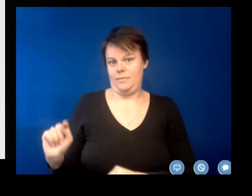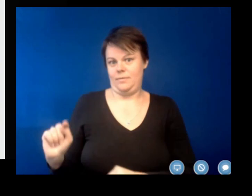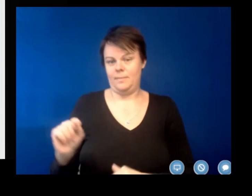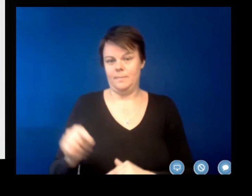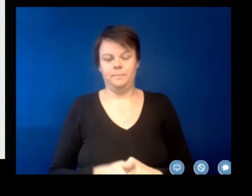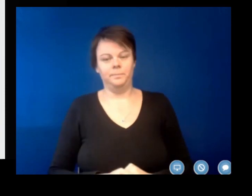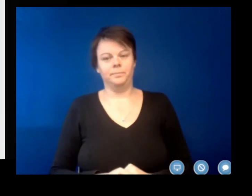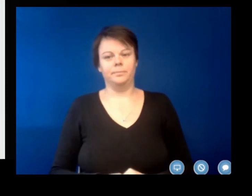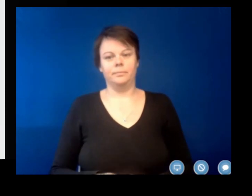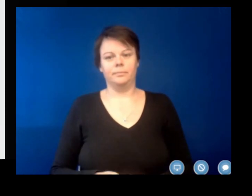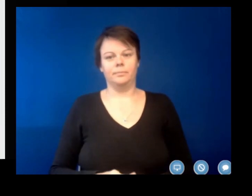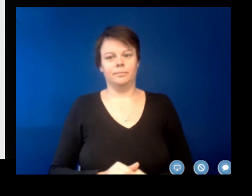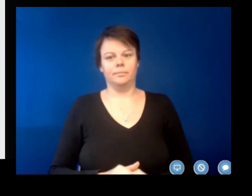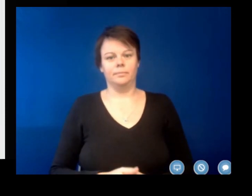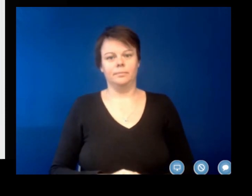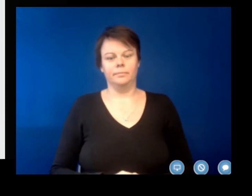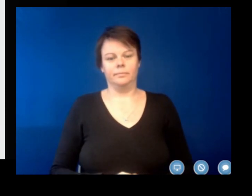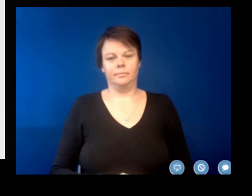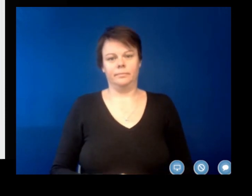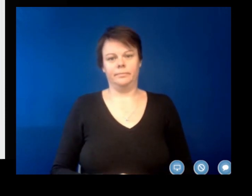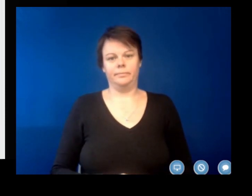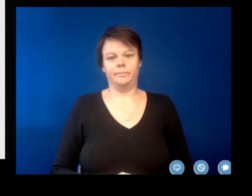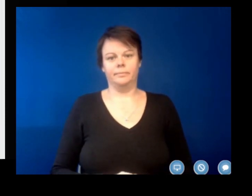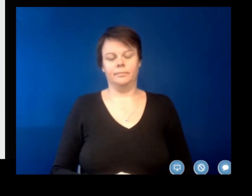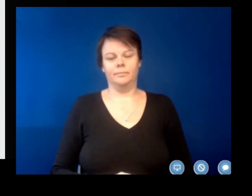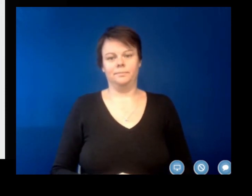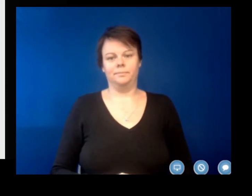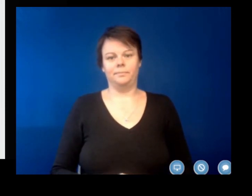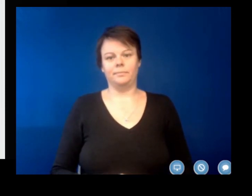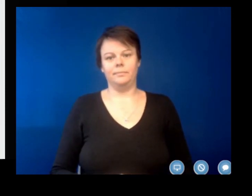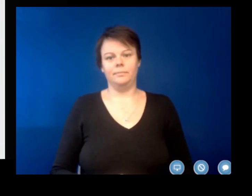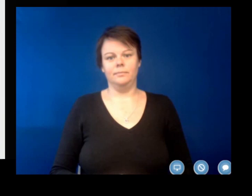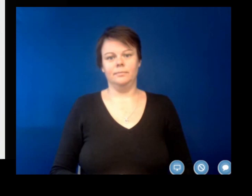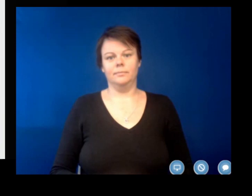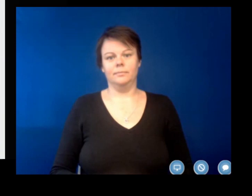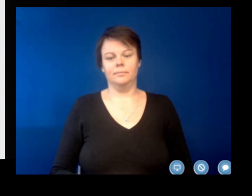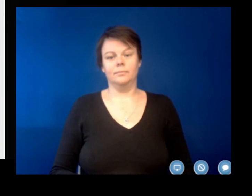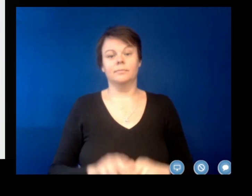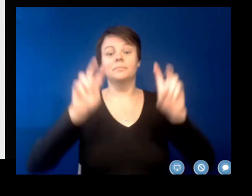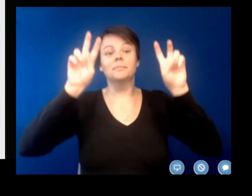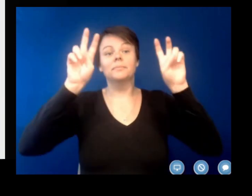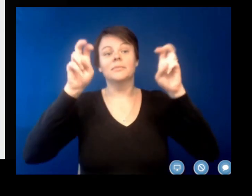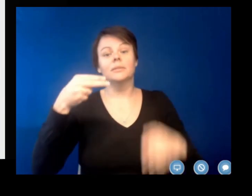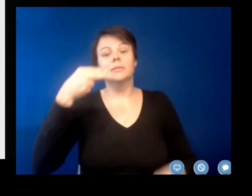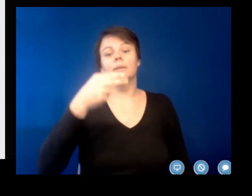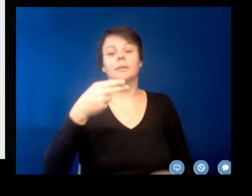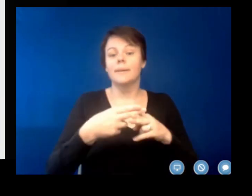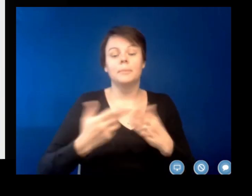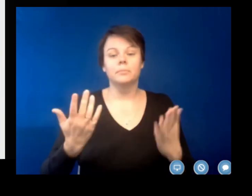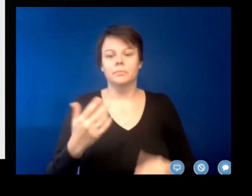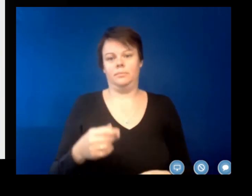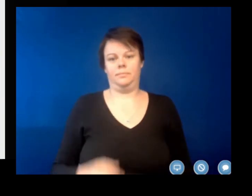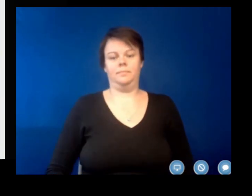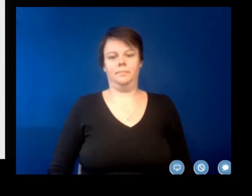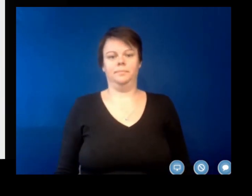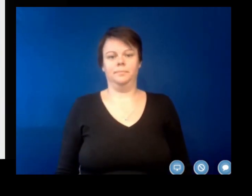curricula around the world. And it had an impact for the OECD